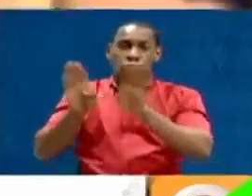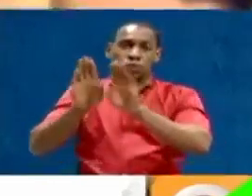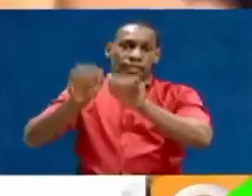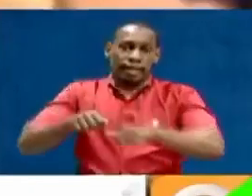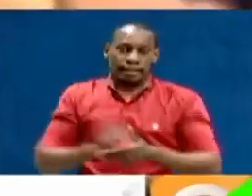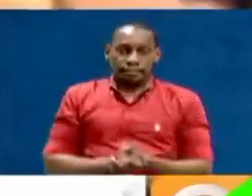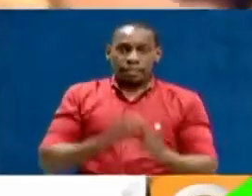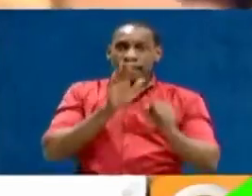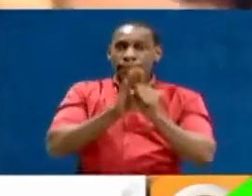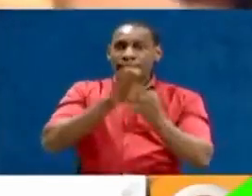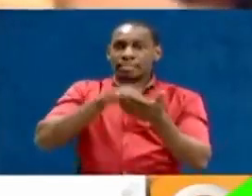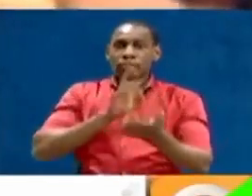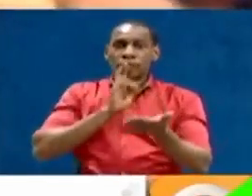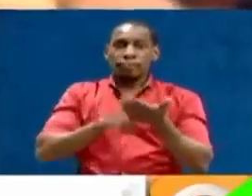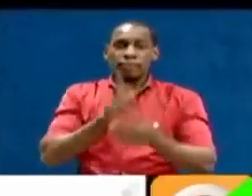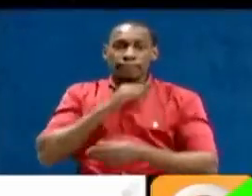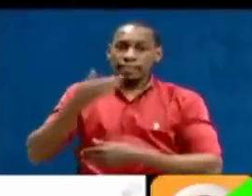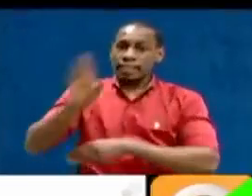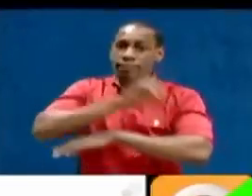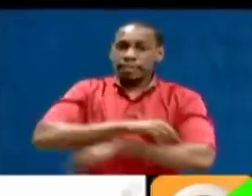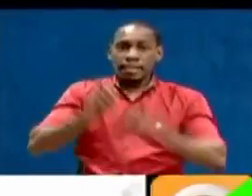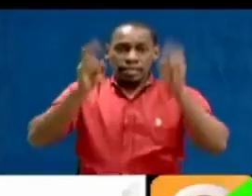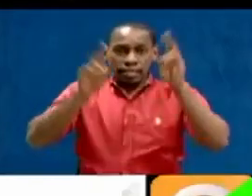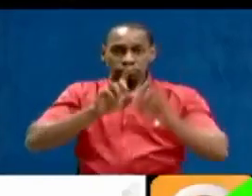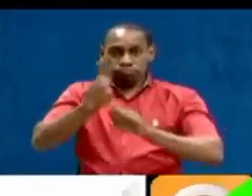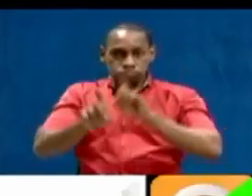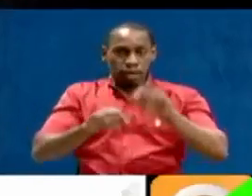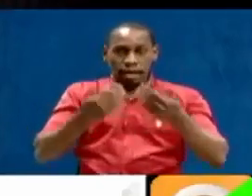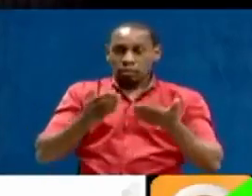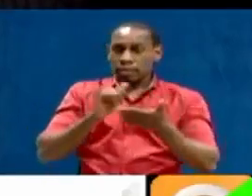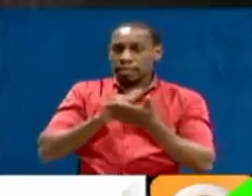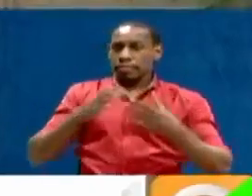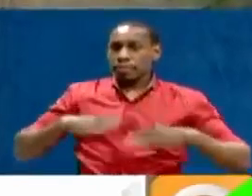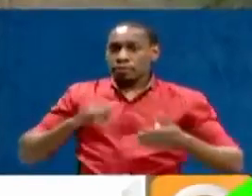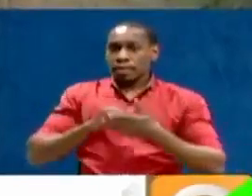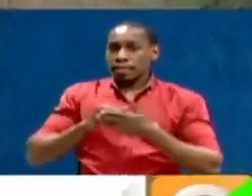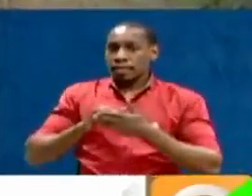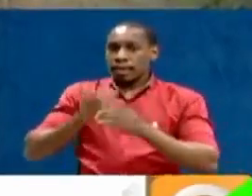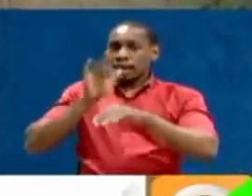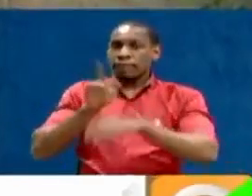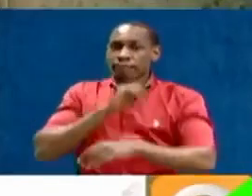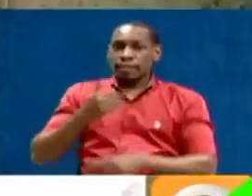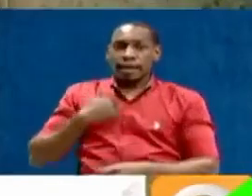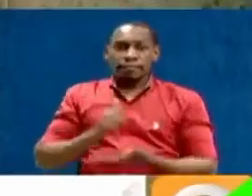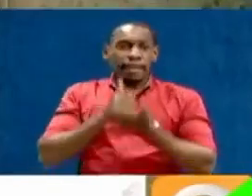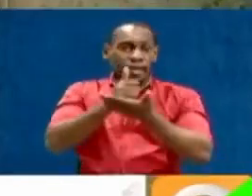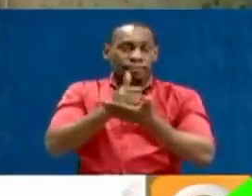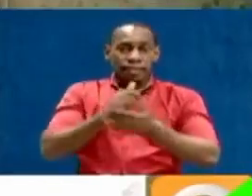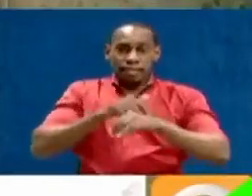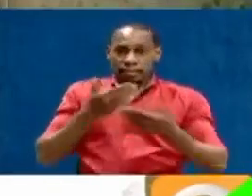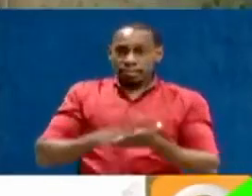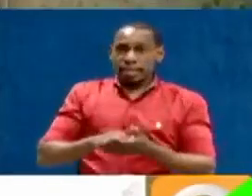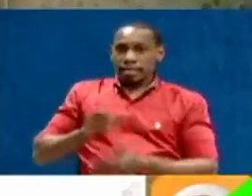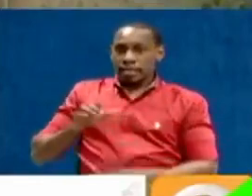close. Na huku visa vingi vikiripotiwa kila kuchao, maswali yanaibuka kuhusu ni vipi wale ambao wamedhulumiwa watapata msaada. Kwa